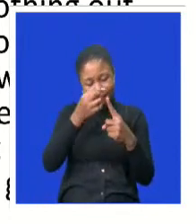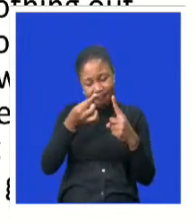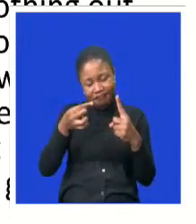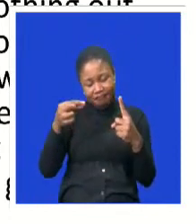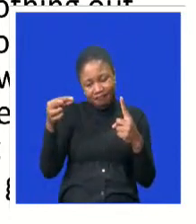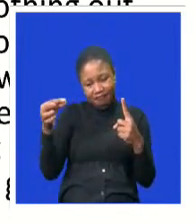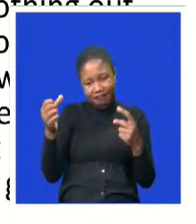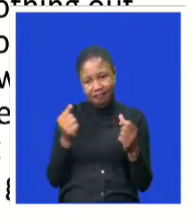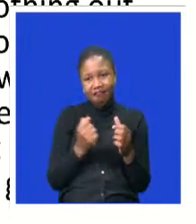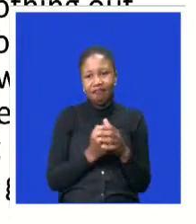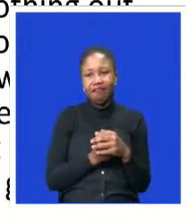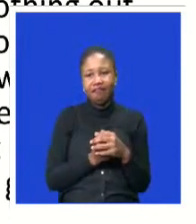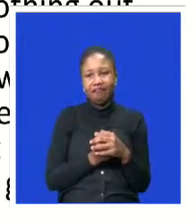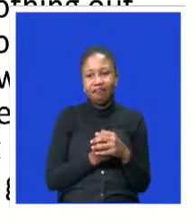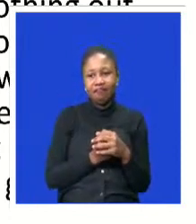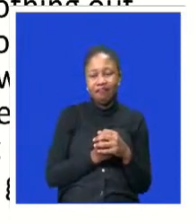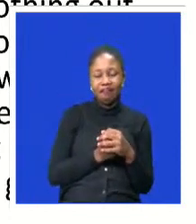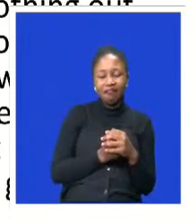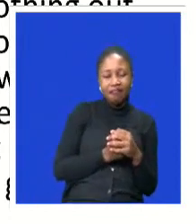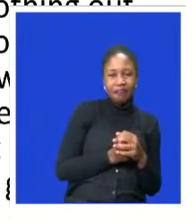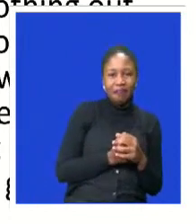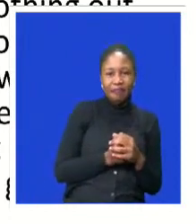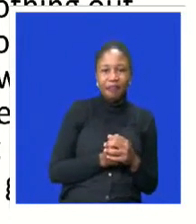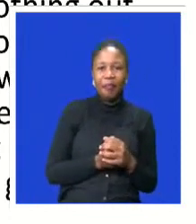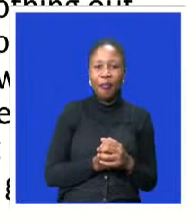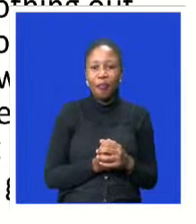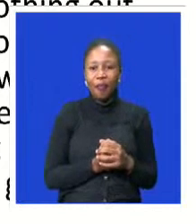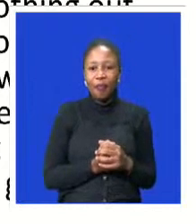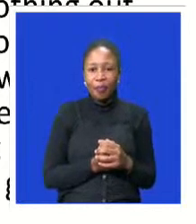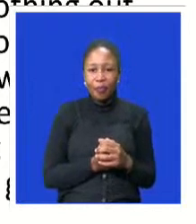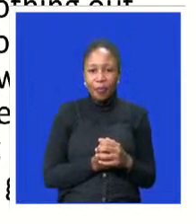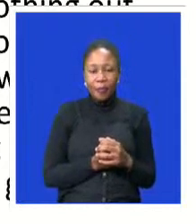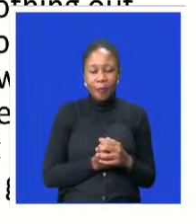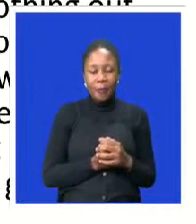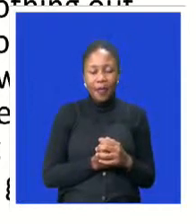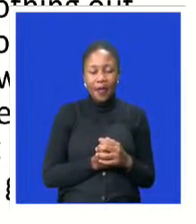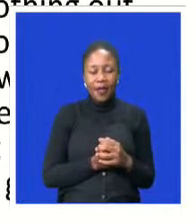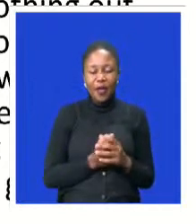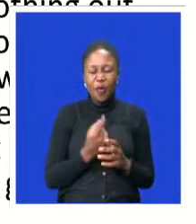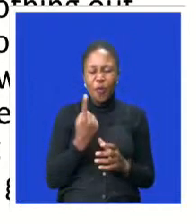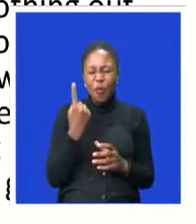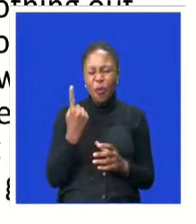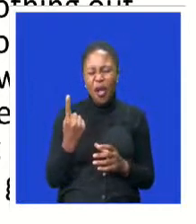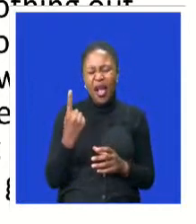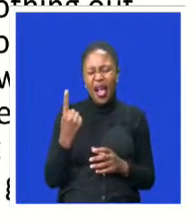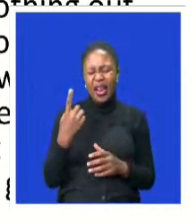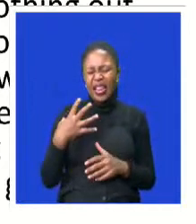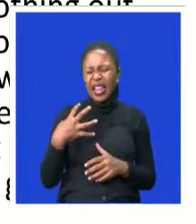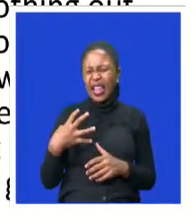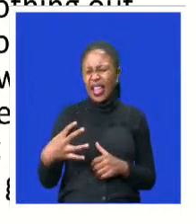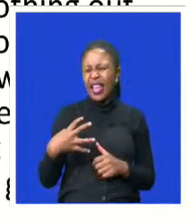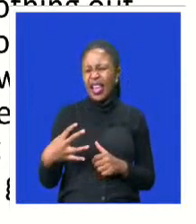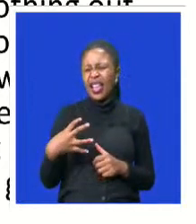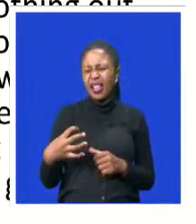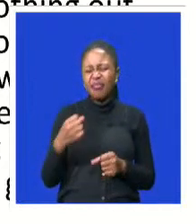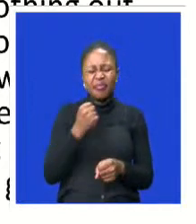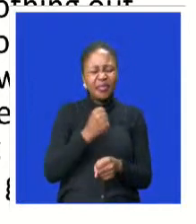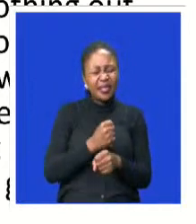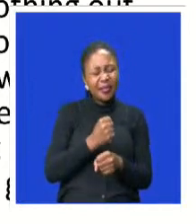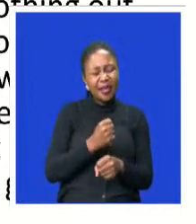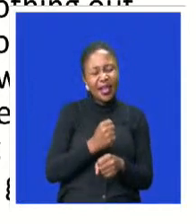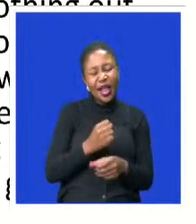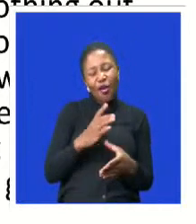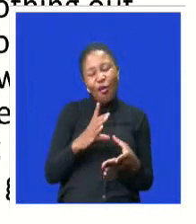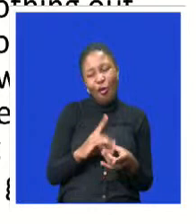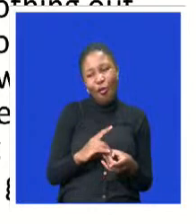hated chores for many people is ironing clothes. Sentence number 1. Let